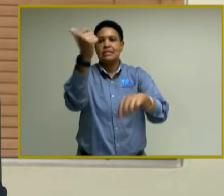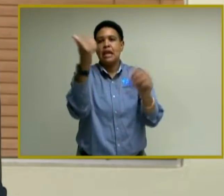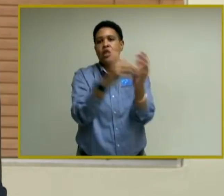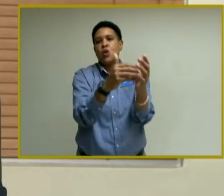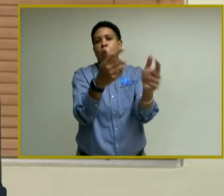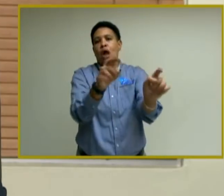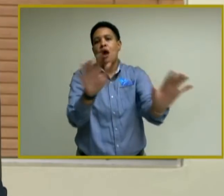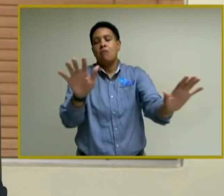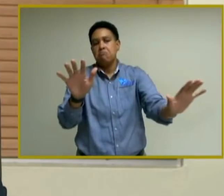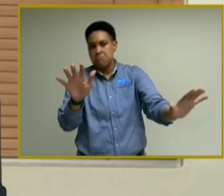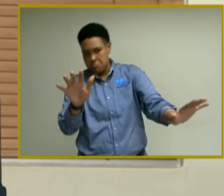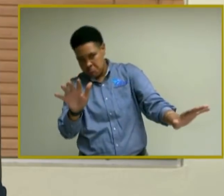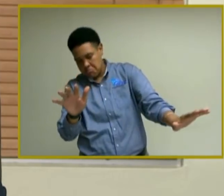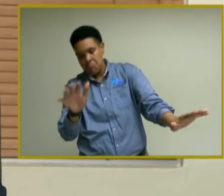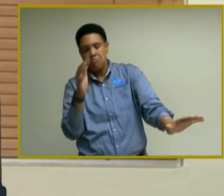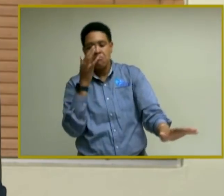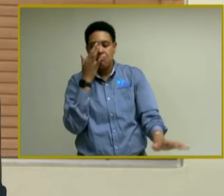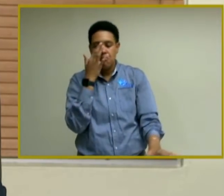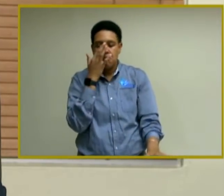10,000 marker,